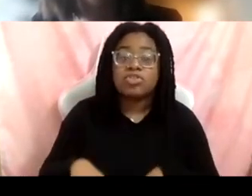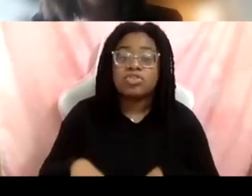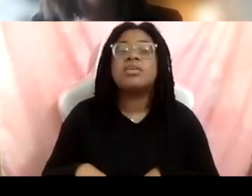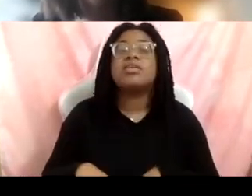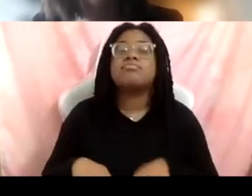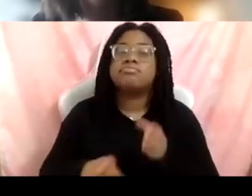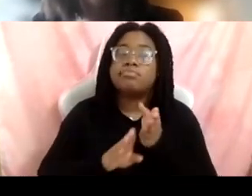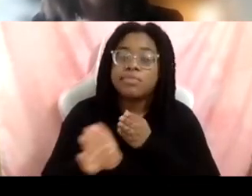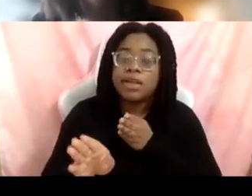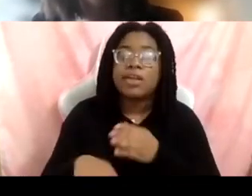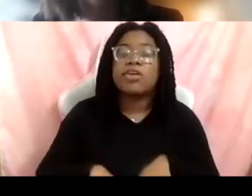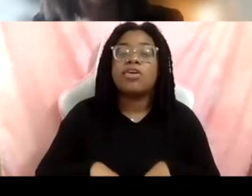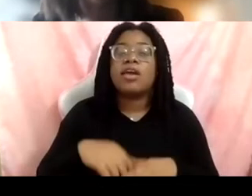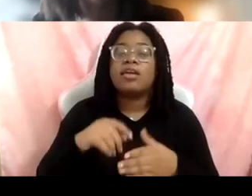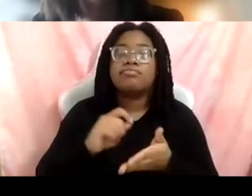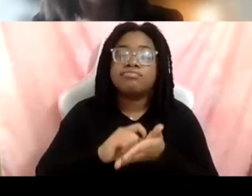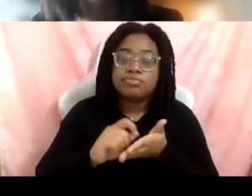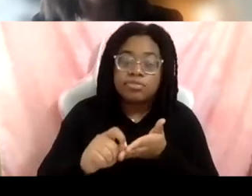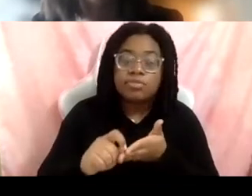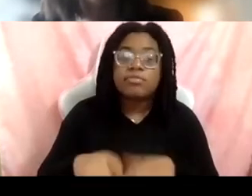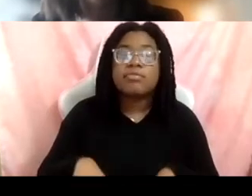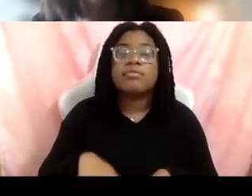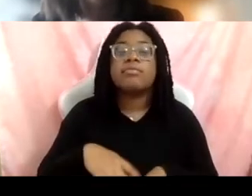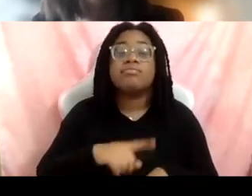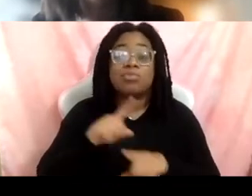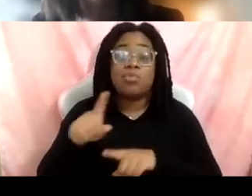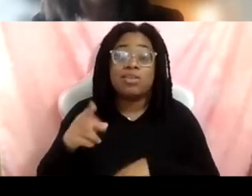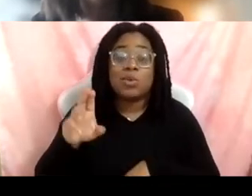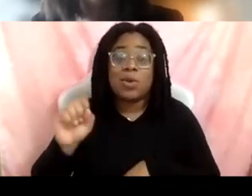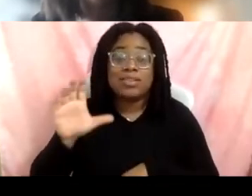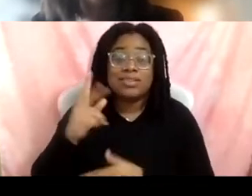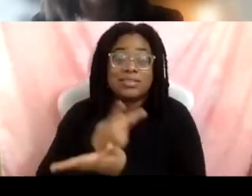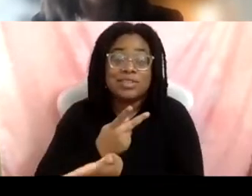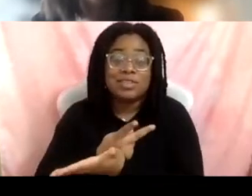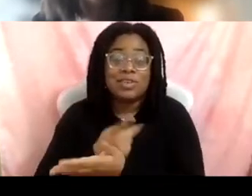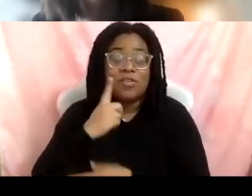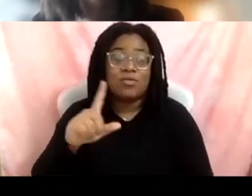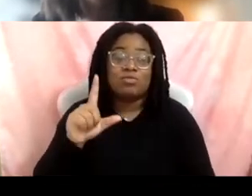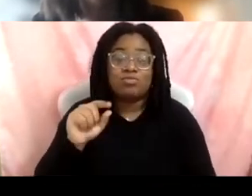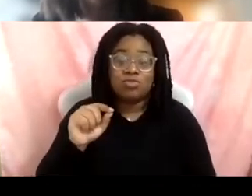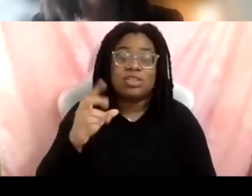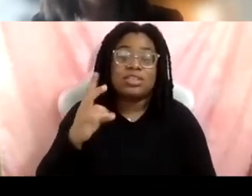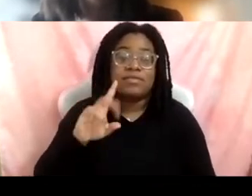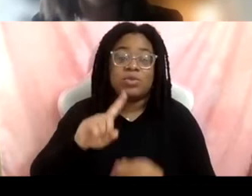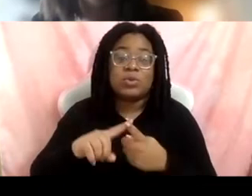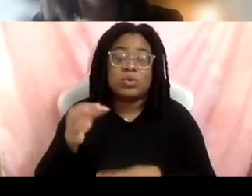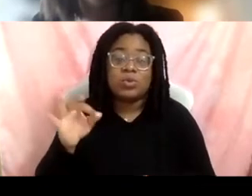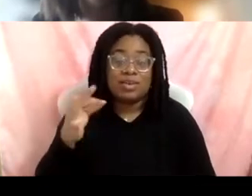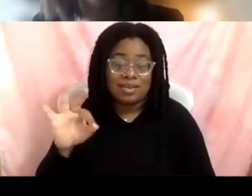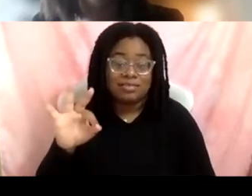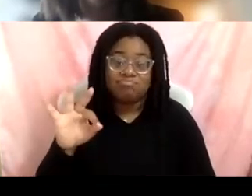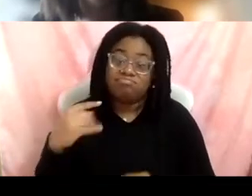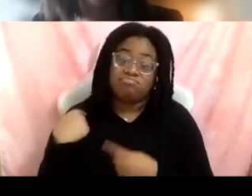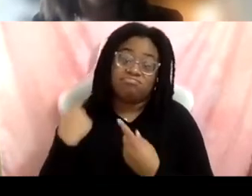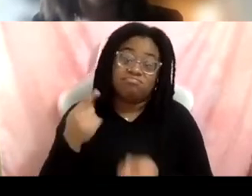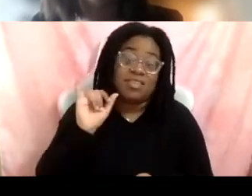And then I went on to USC, where I did my master's in screenwriting from 2017 to 2019. And since then, I've just been kind